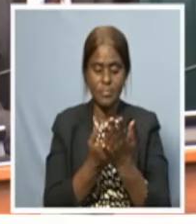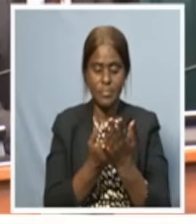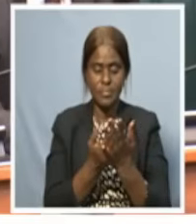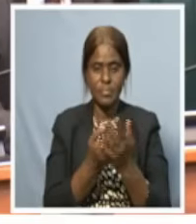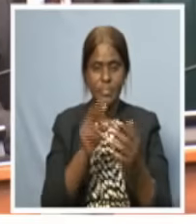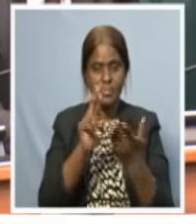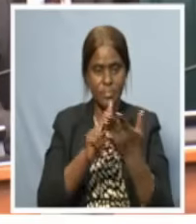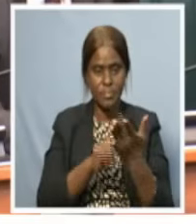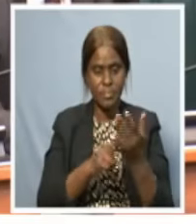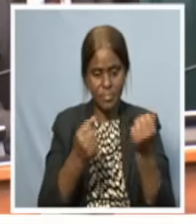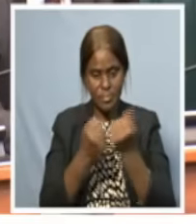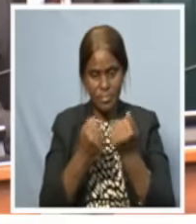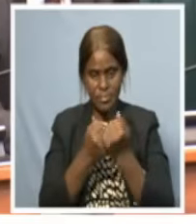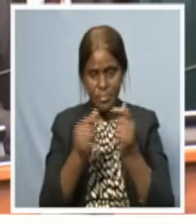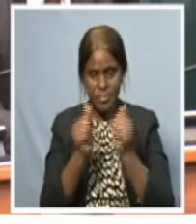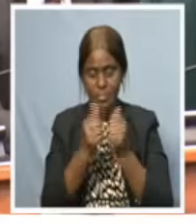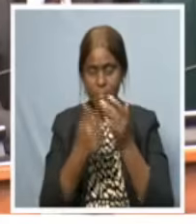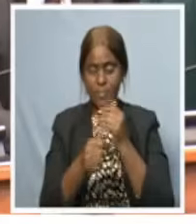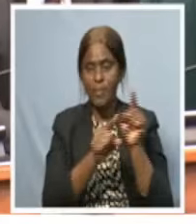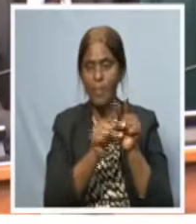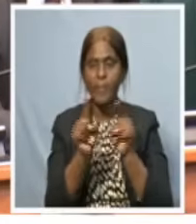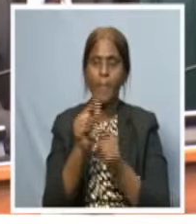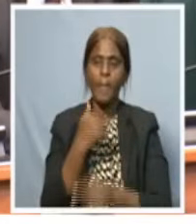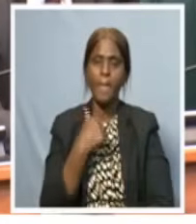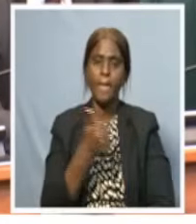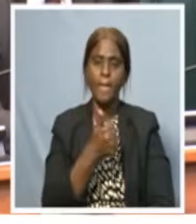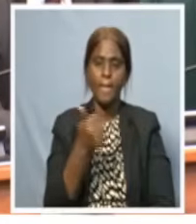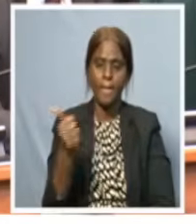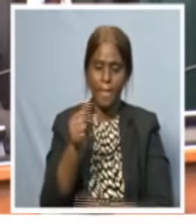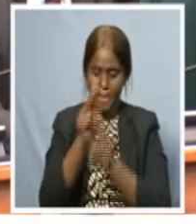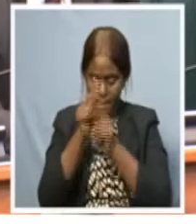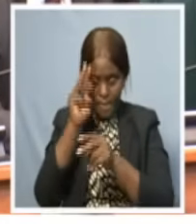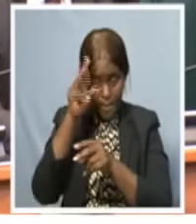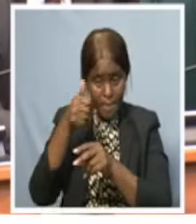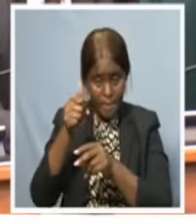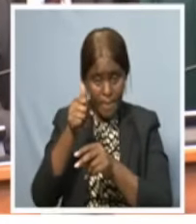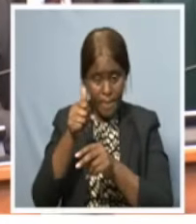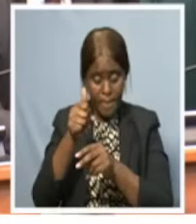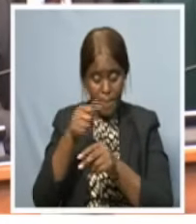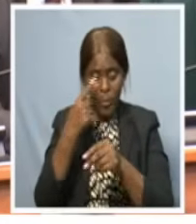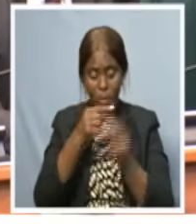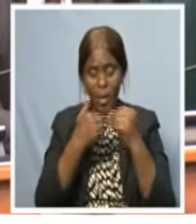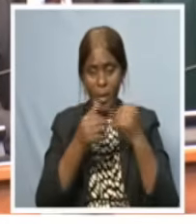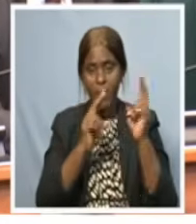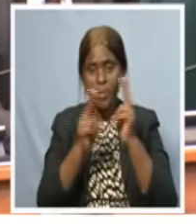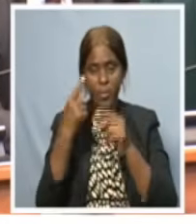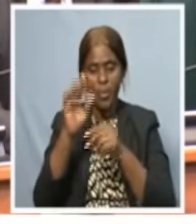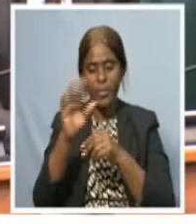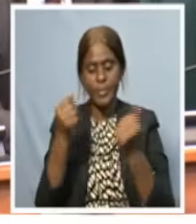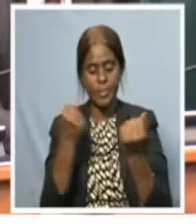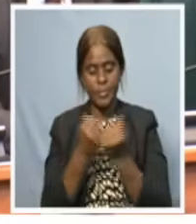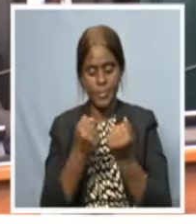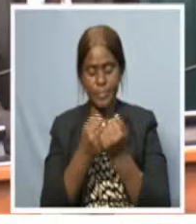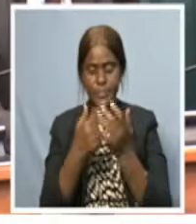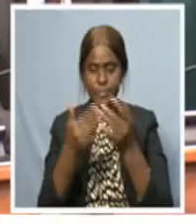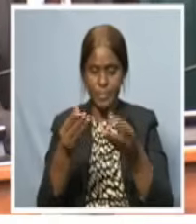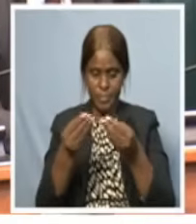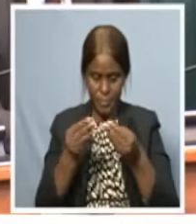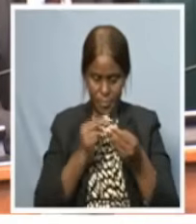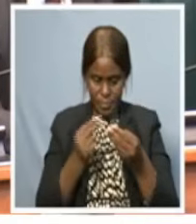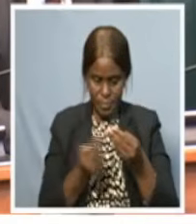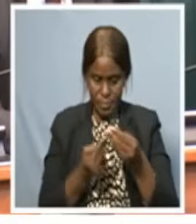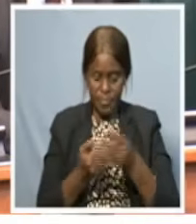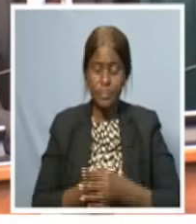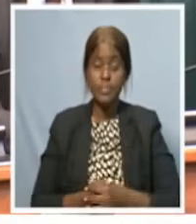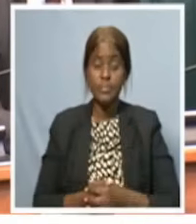the report, and also the Honourable Minister for the support that he has given